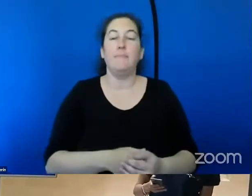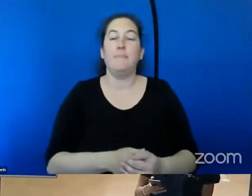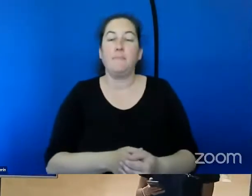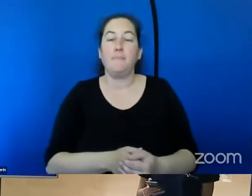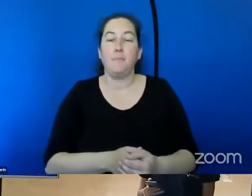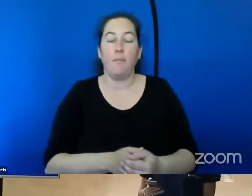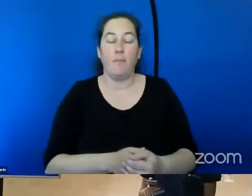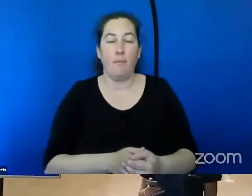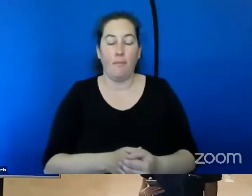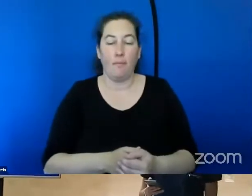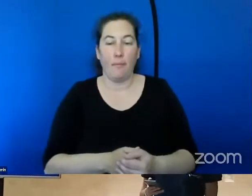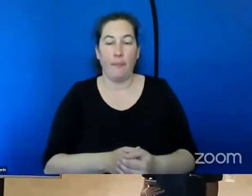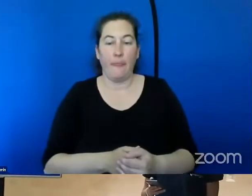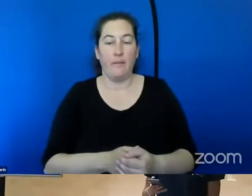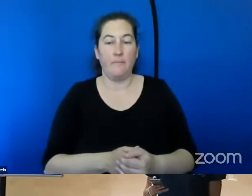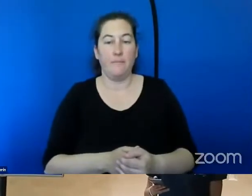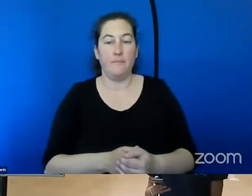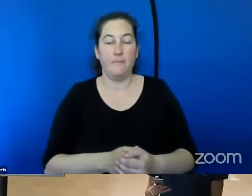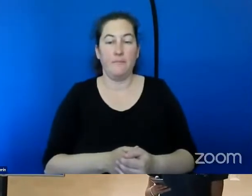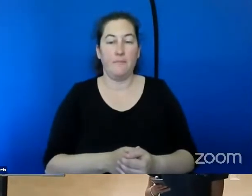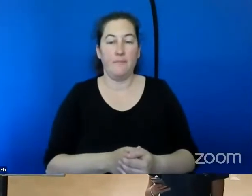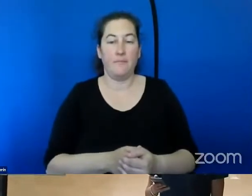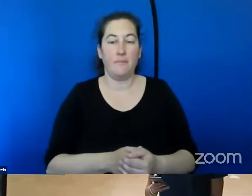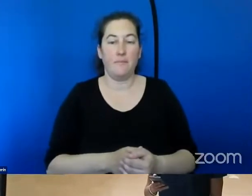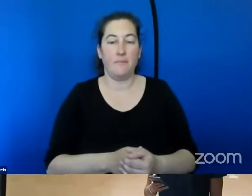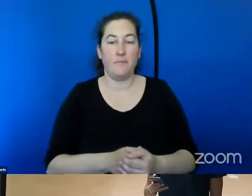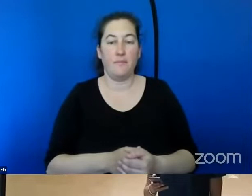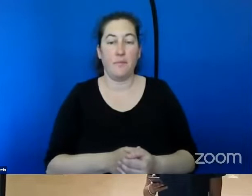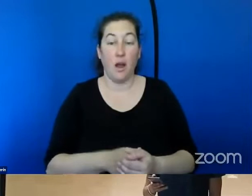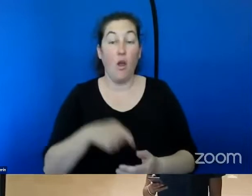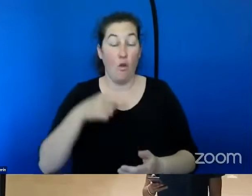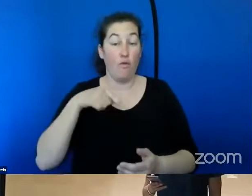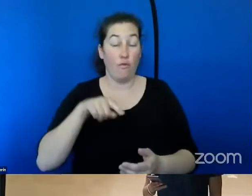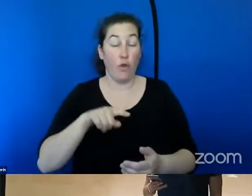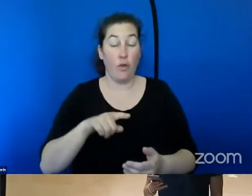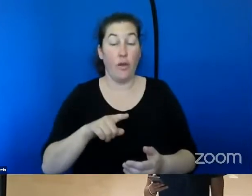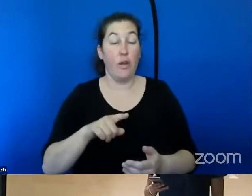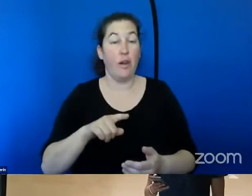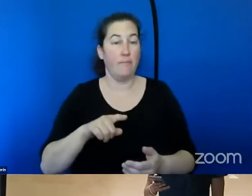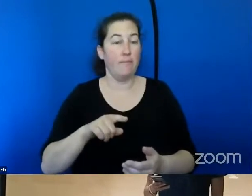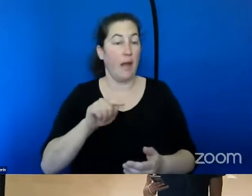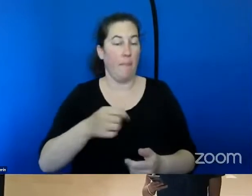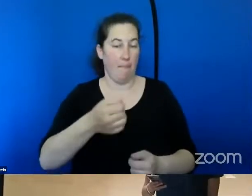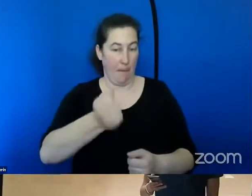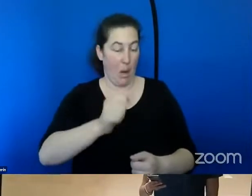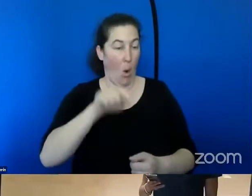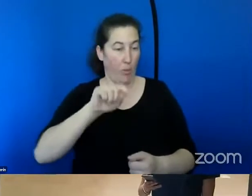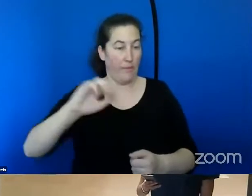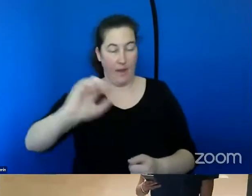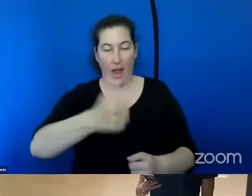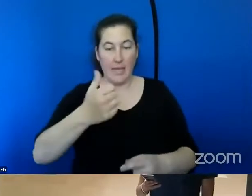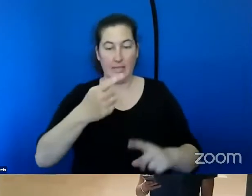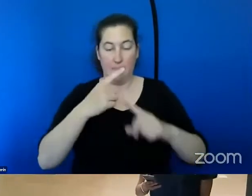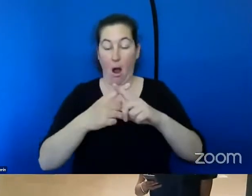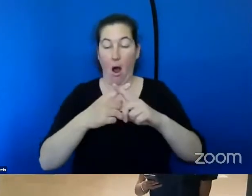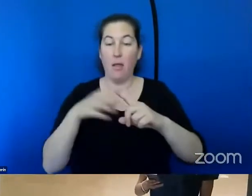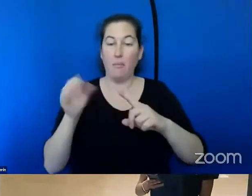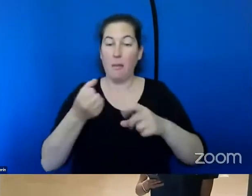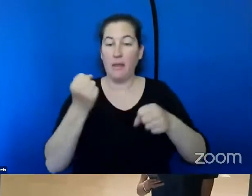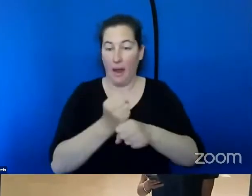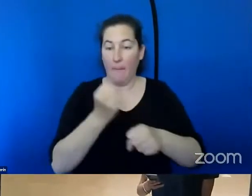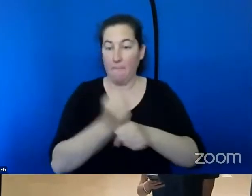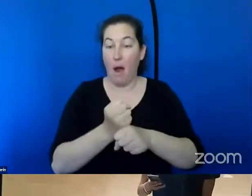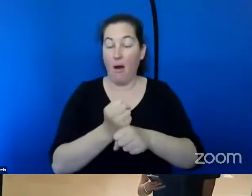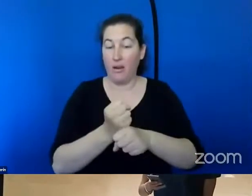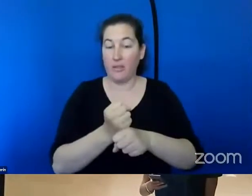So this was demonstrated in the last race. Carl Briggs from the Arm to You team, a university